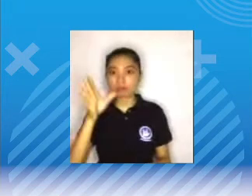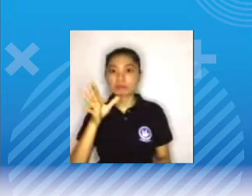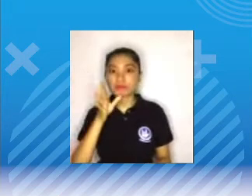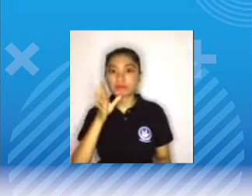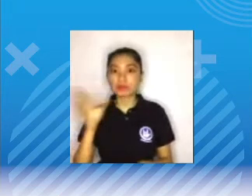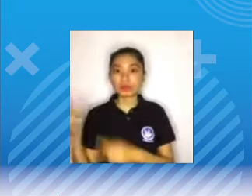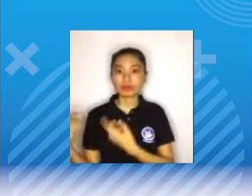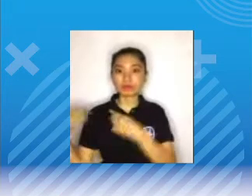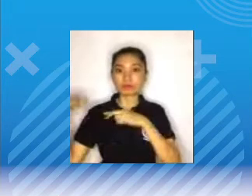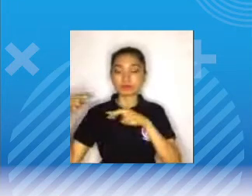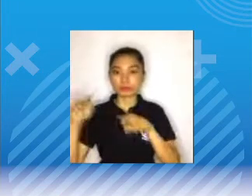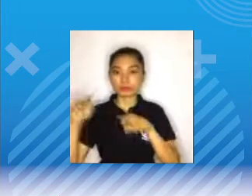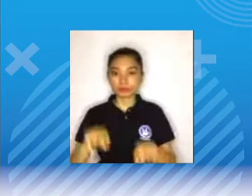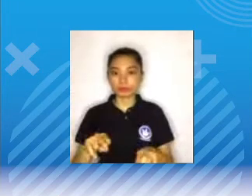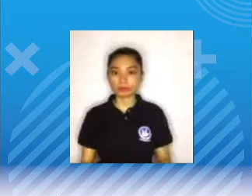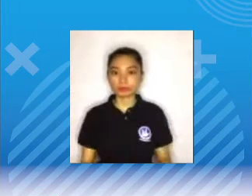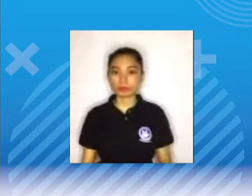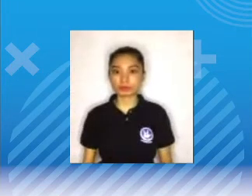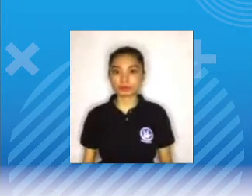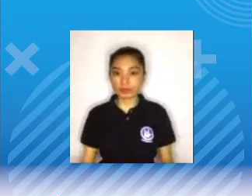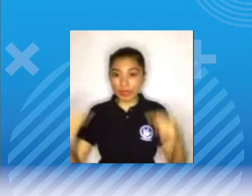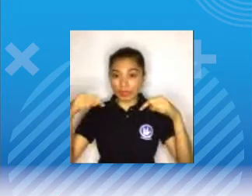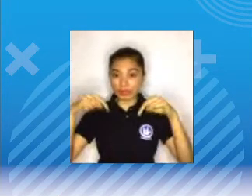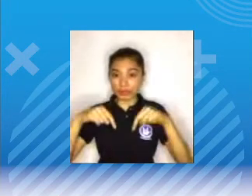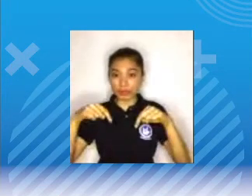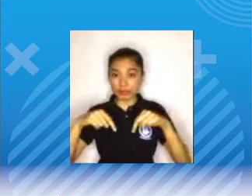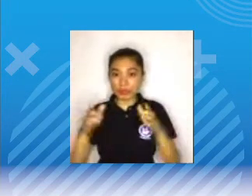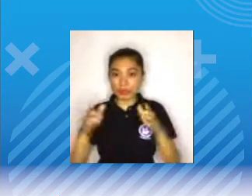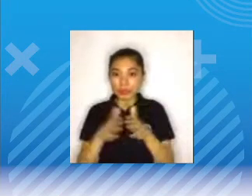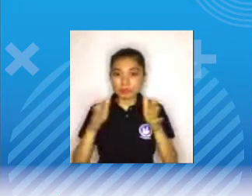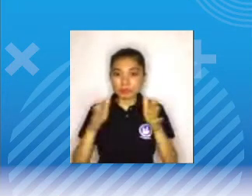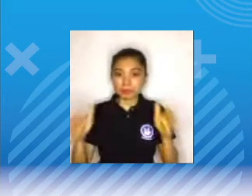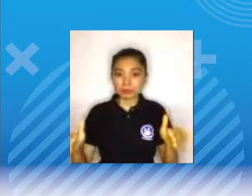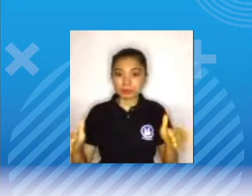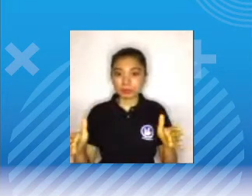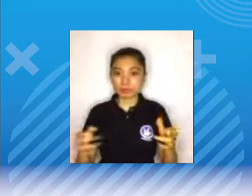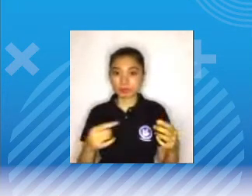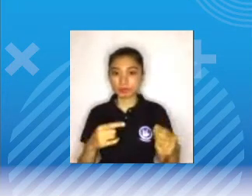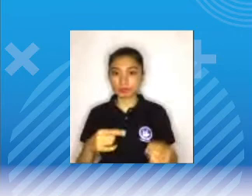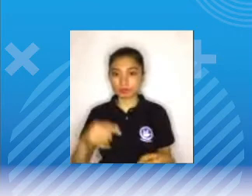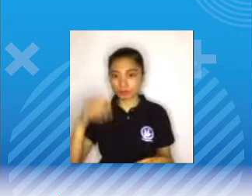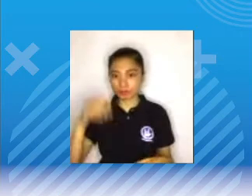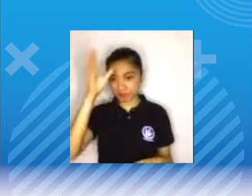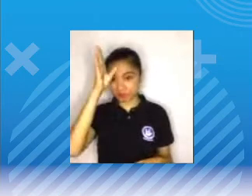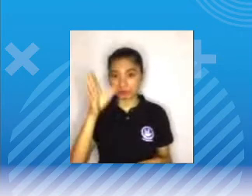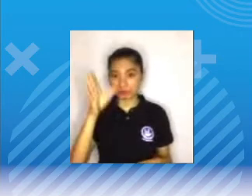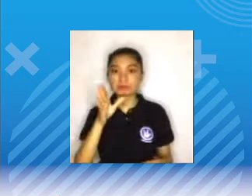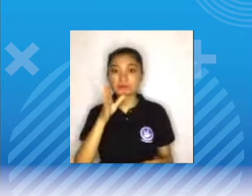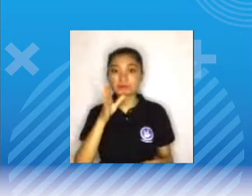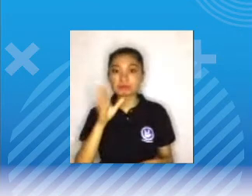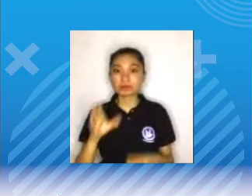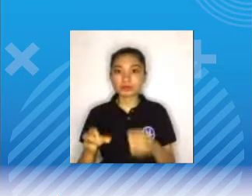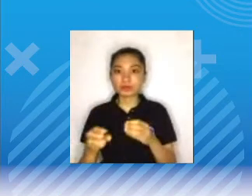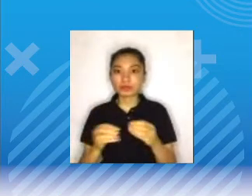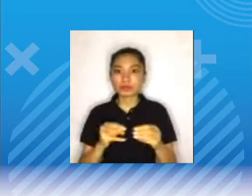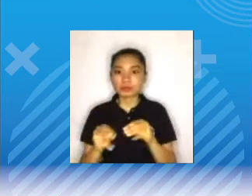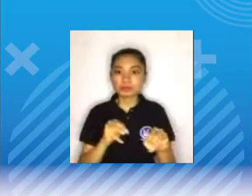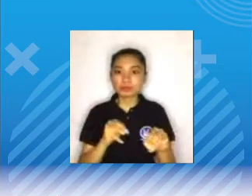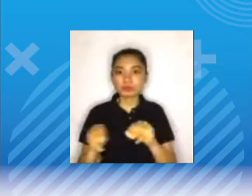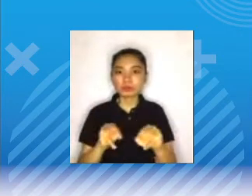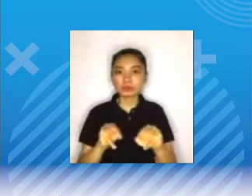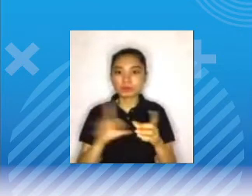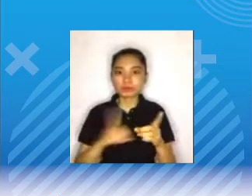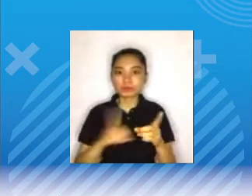na malaki po yung role ng parents and then guardians sa pag-manage ng distance education at home. So